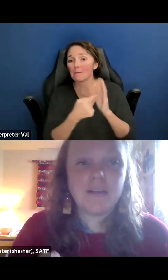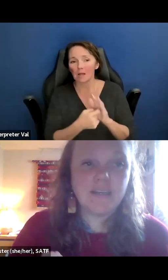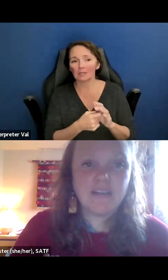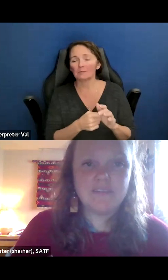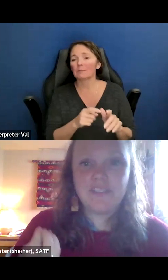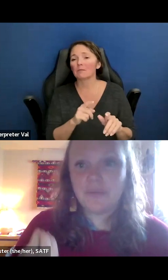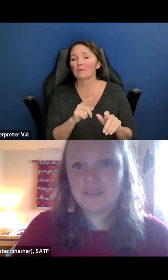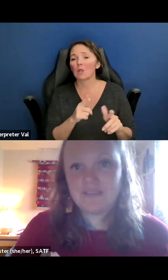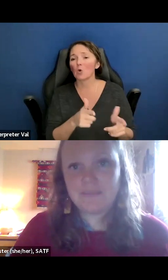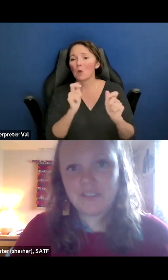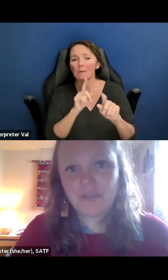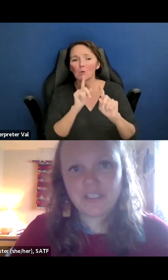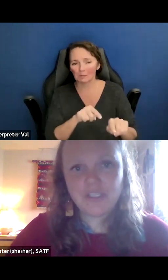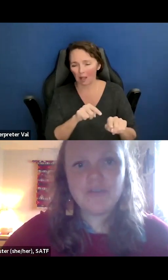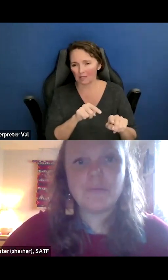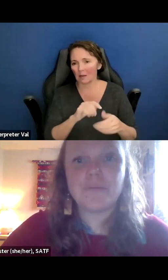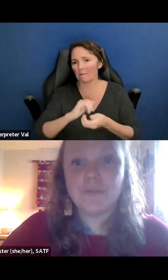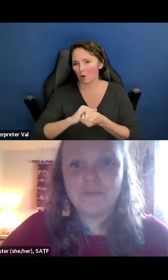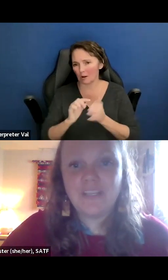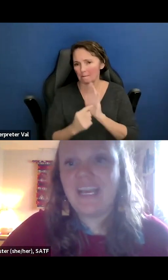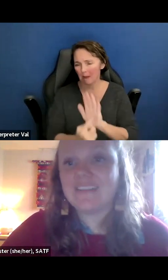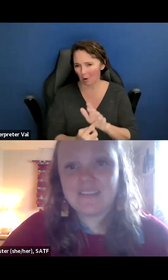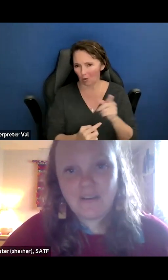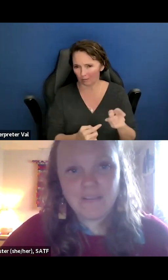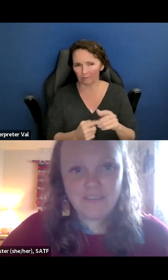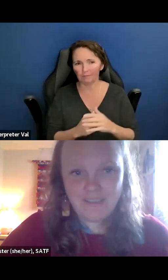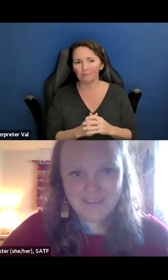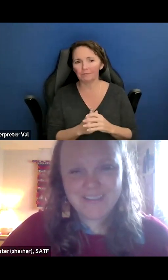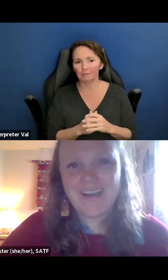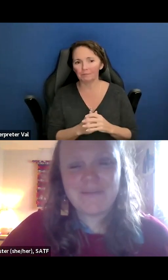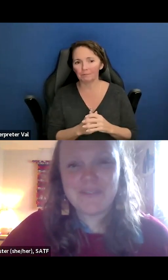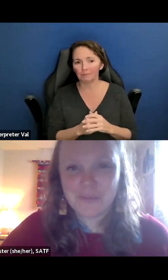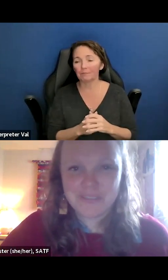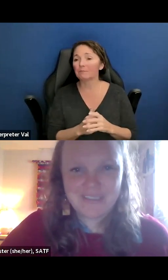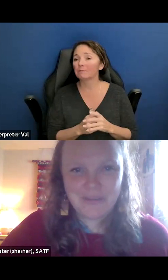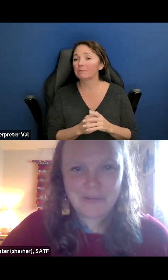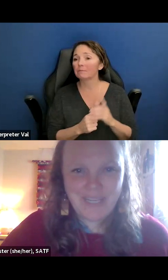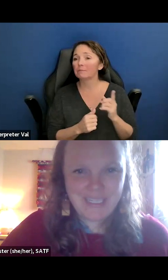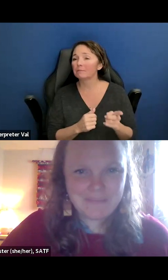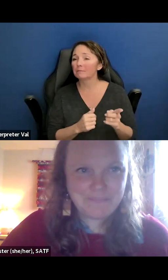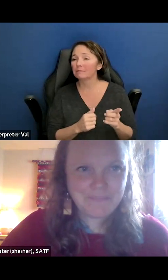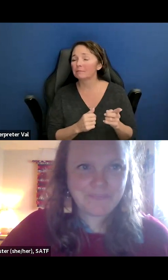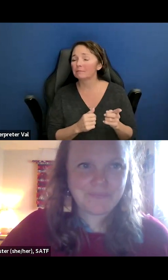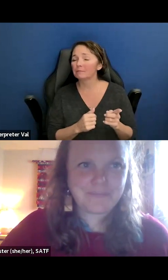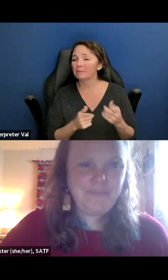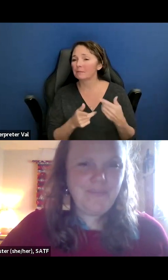it a part of your system and structure to improve the access to all your other supports that you're